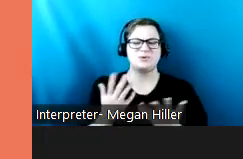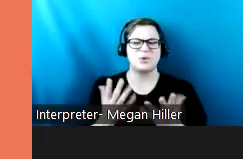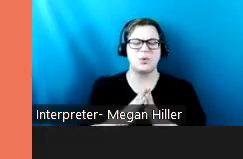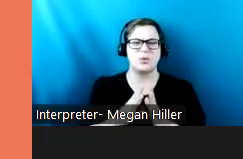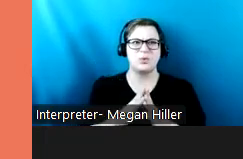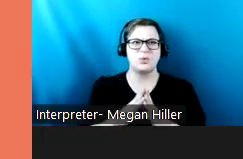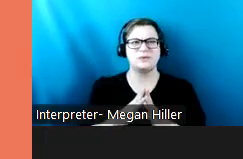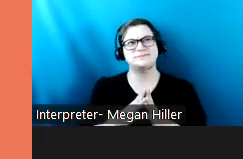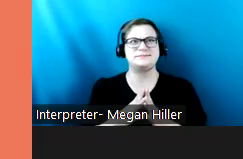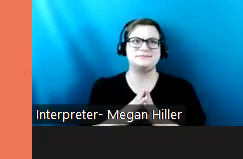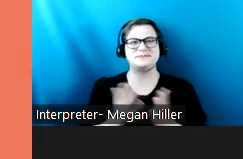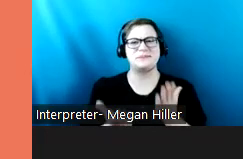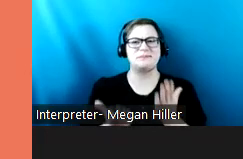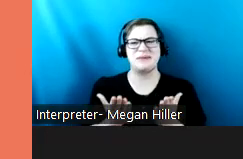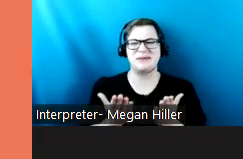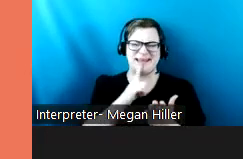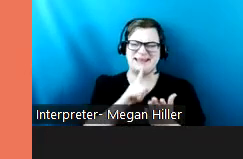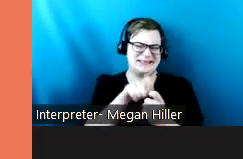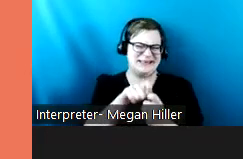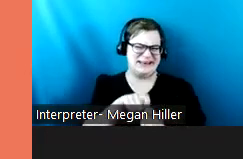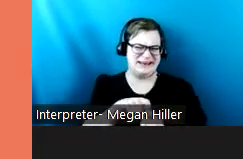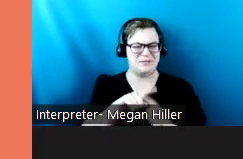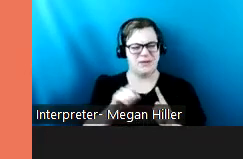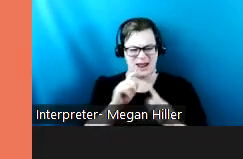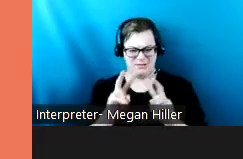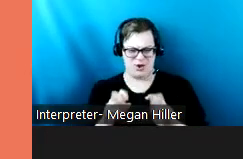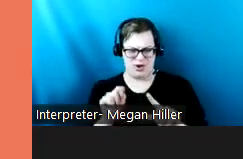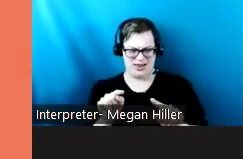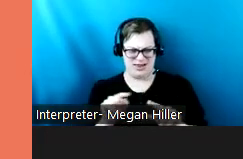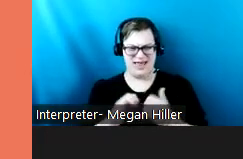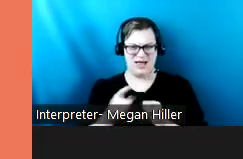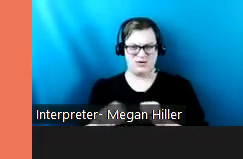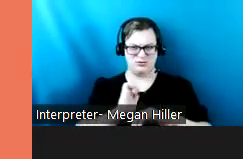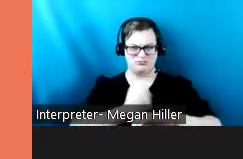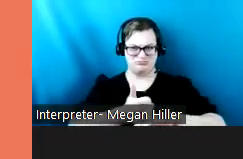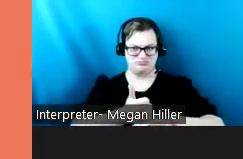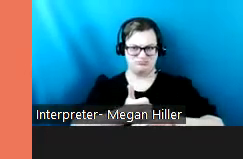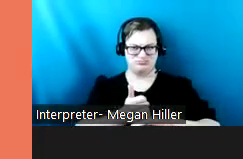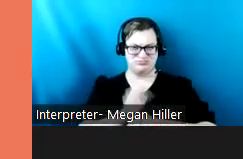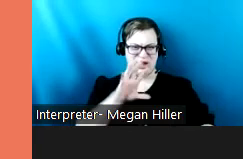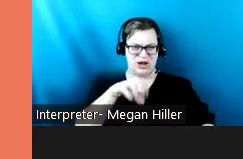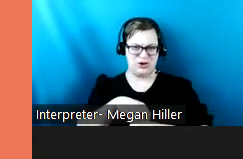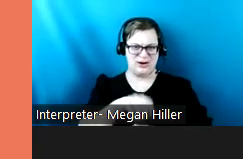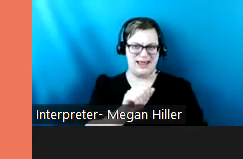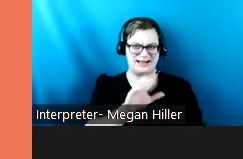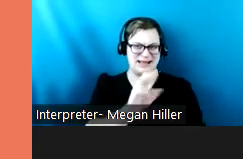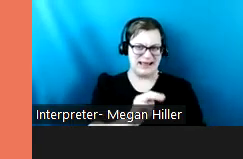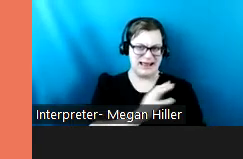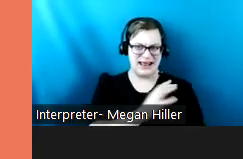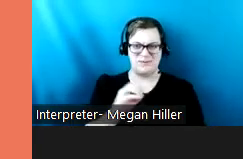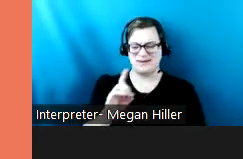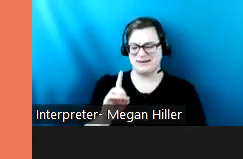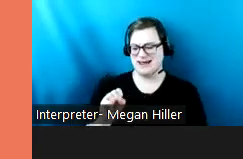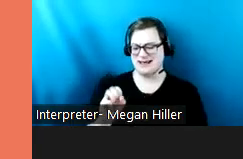This is probably a minor detail, but when I look at the way, as you guys have brought in both ASAM and then the